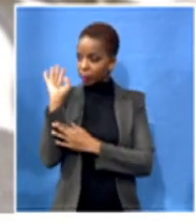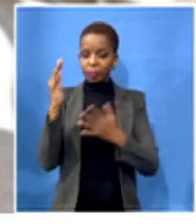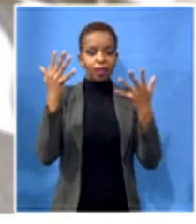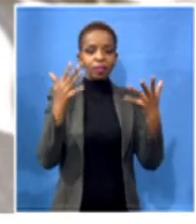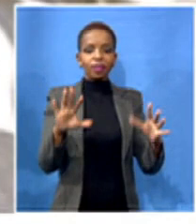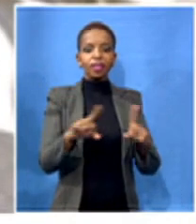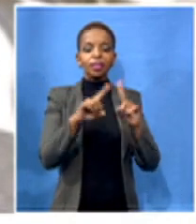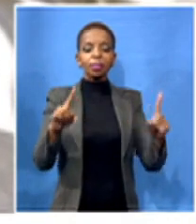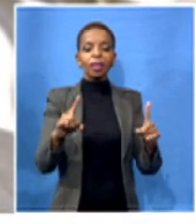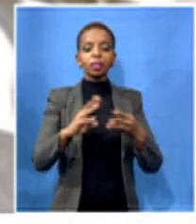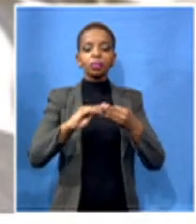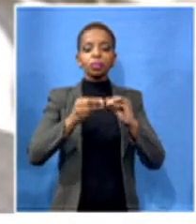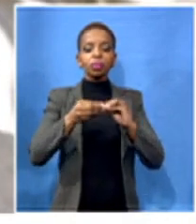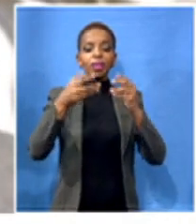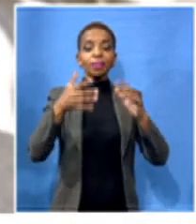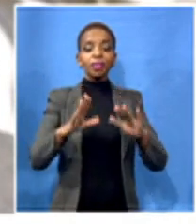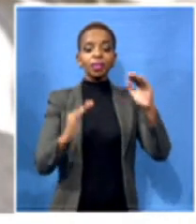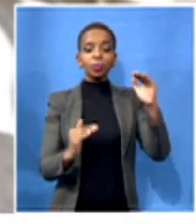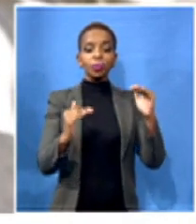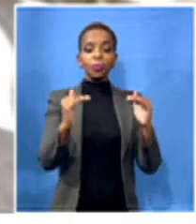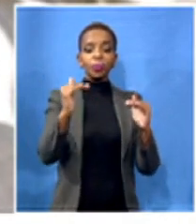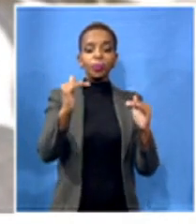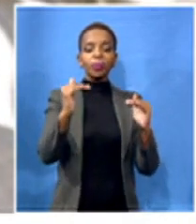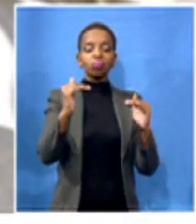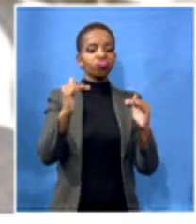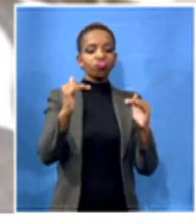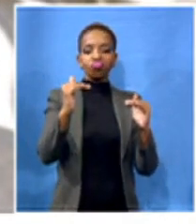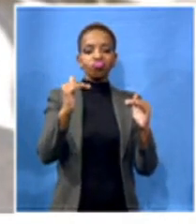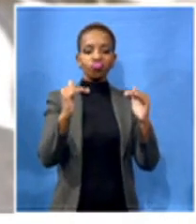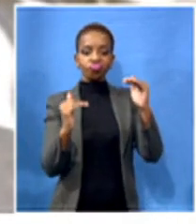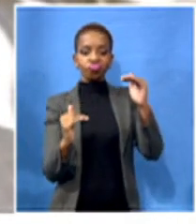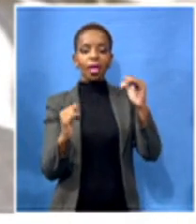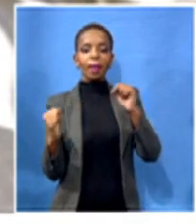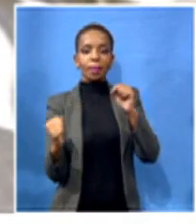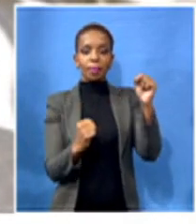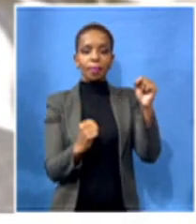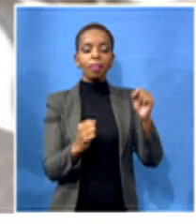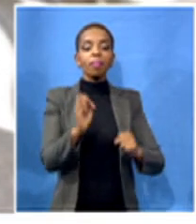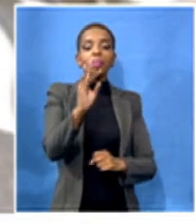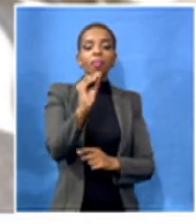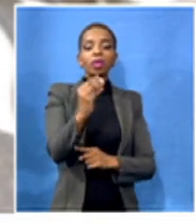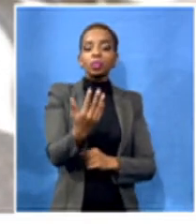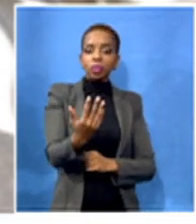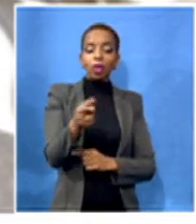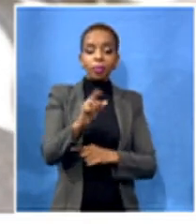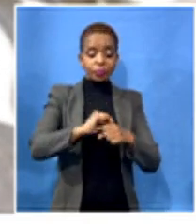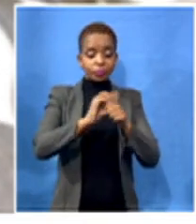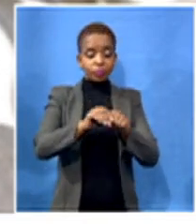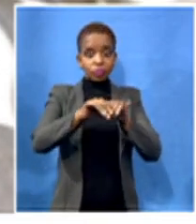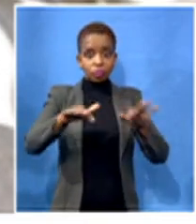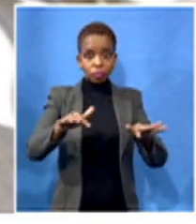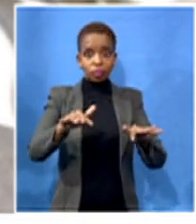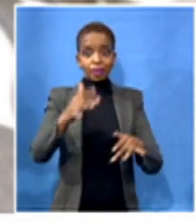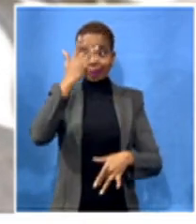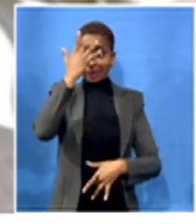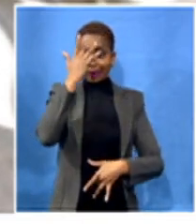that formula, the Forvudian formula of inequality. So what this COVID-19 pandemic has done